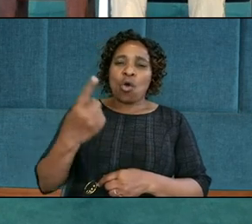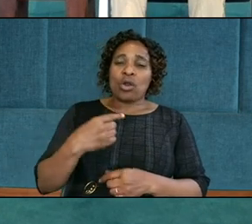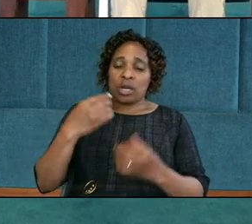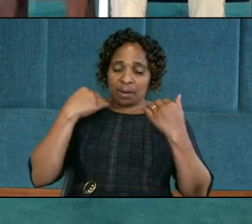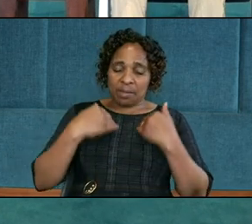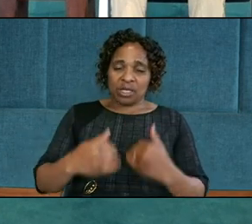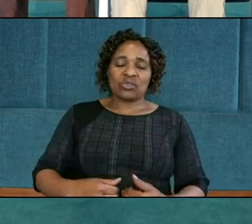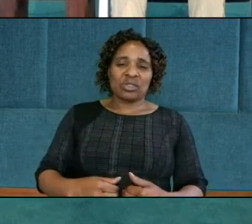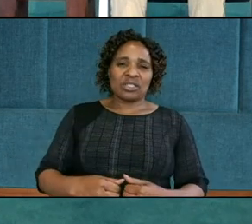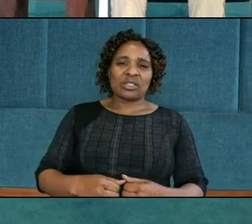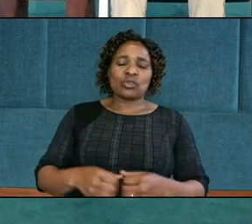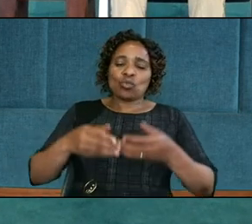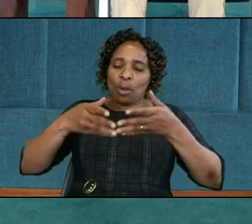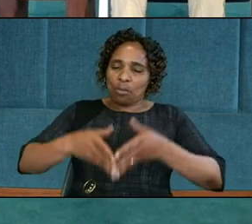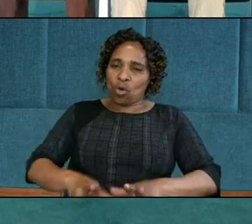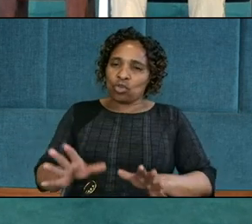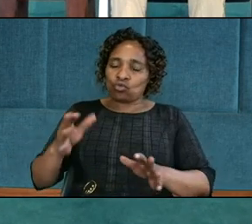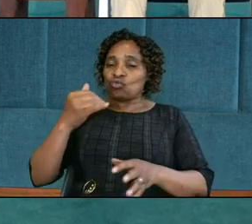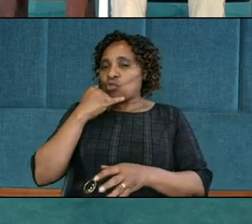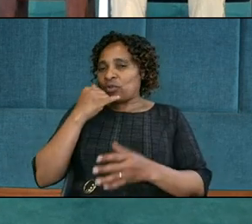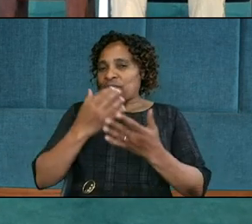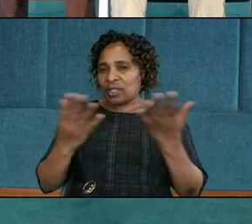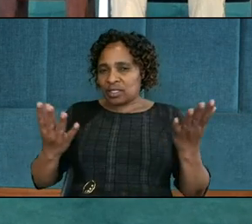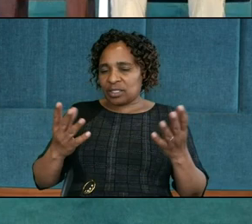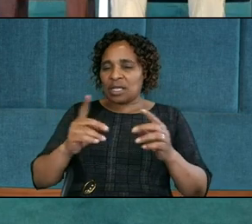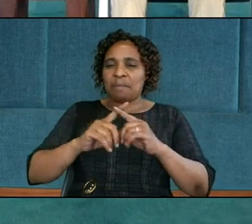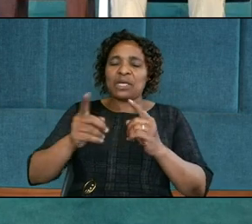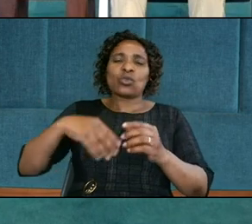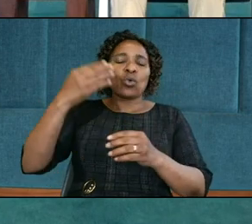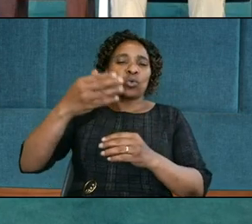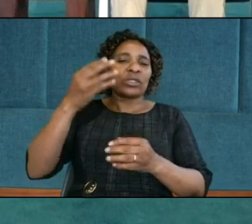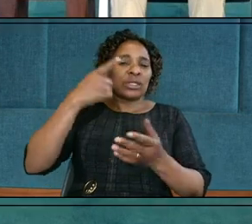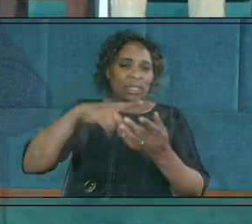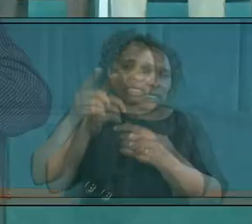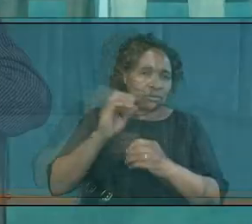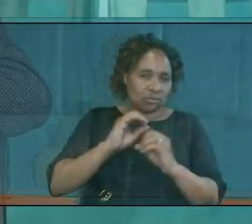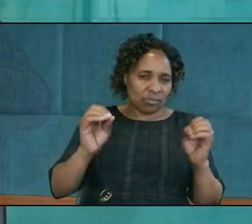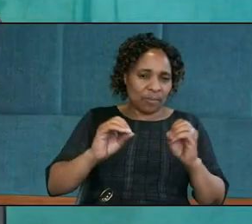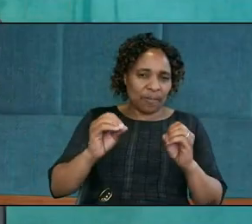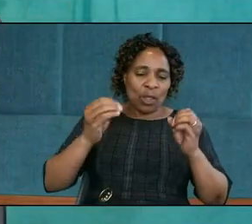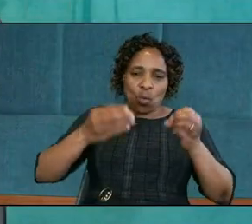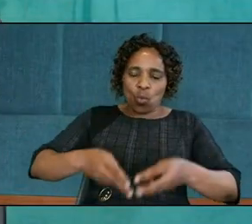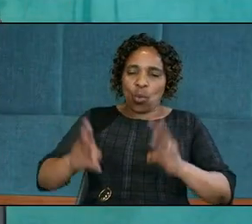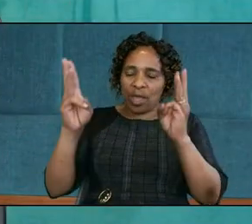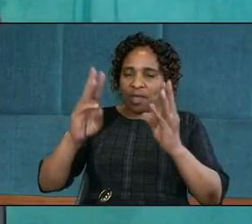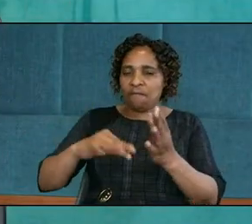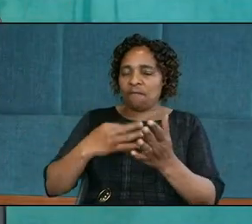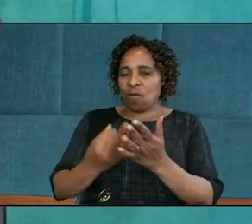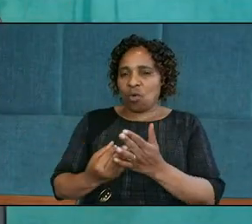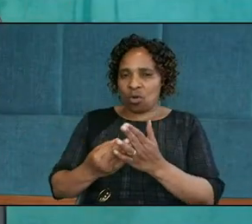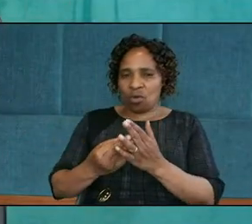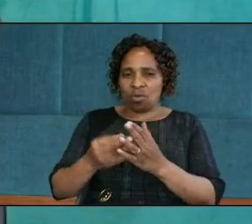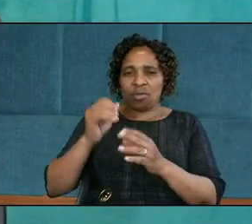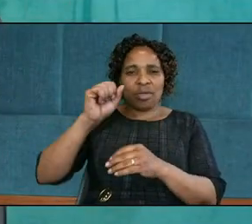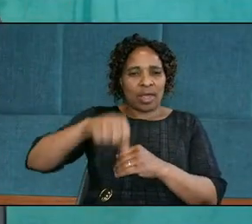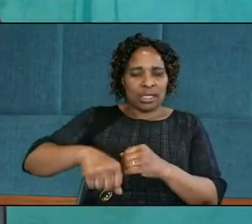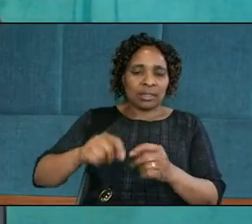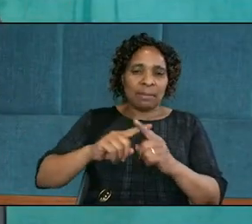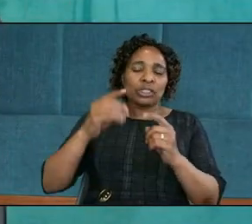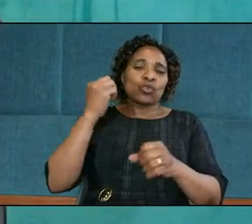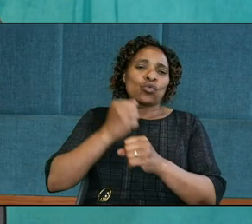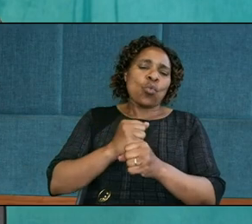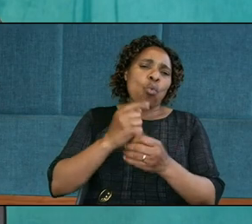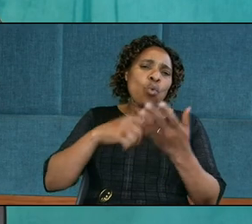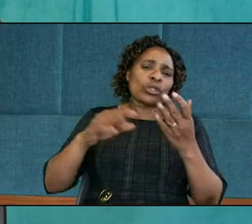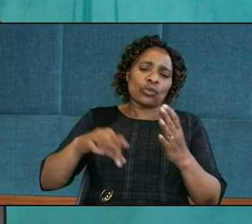and we are prone to error. So, yeah, we cannot be always right. Along the way, you might stumble and fall. But what you do after you